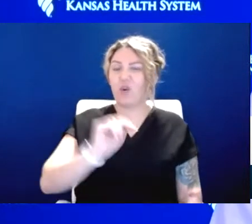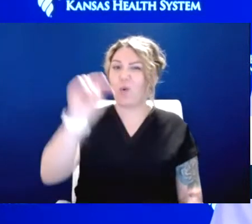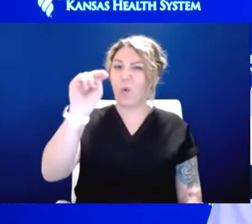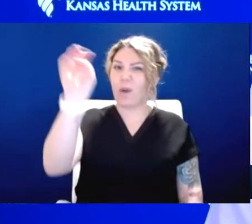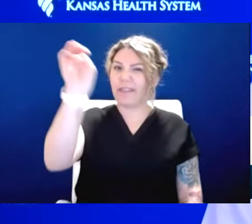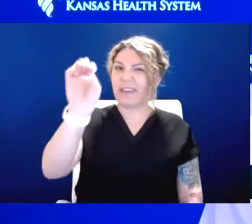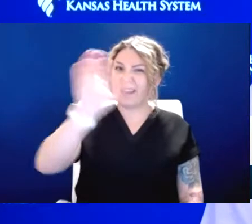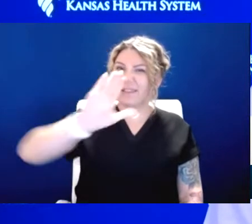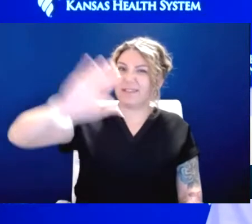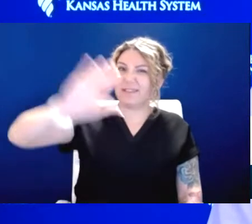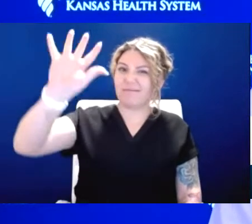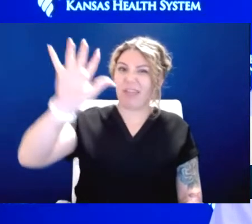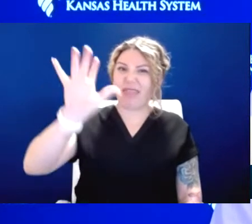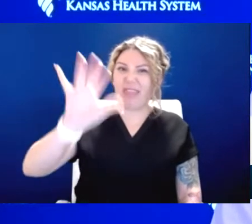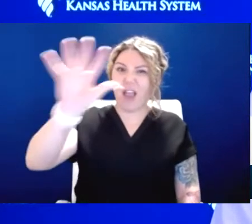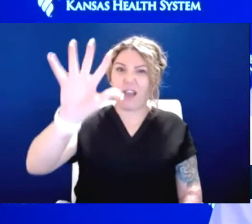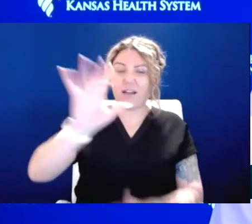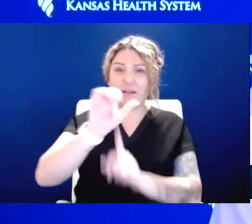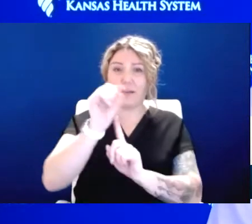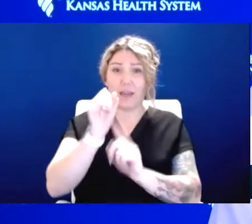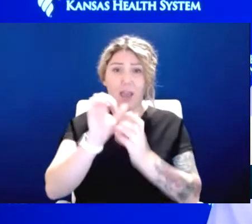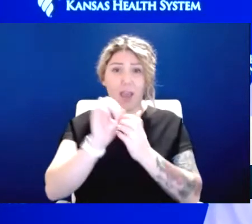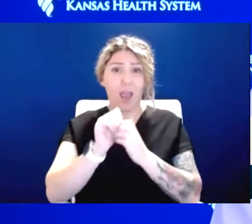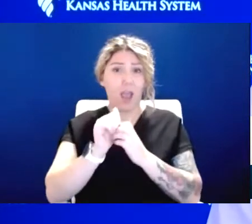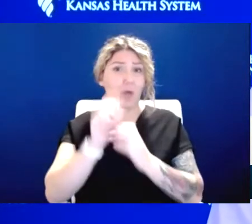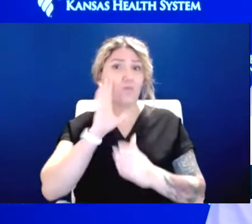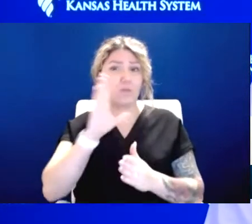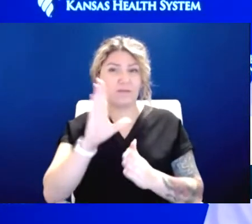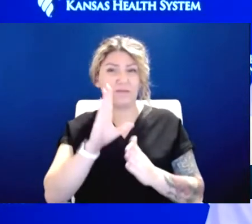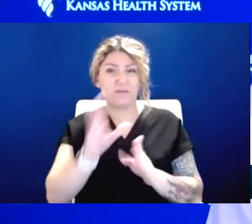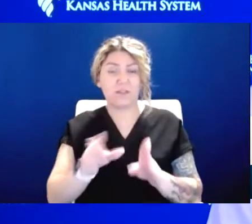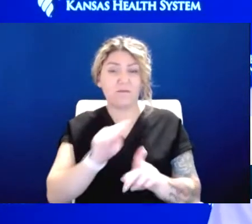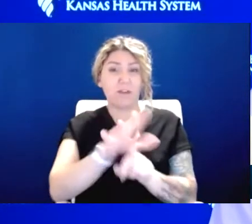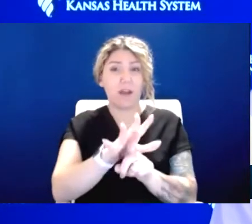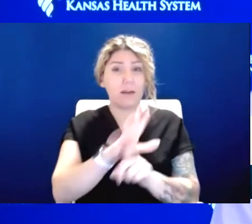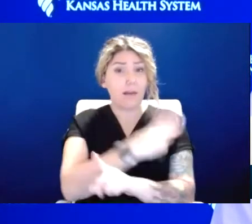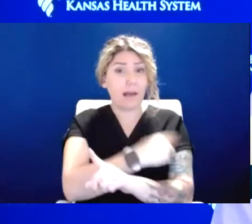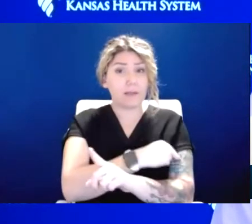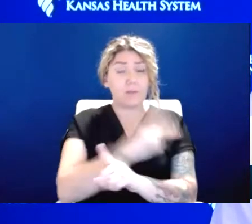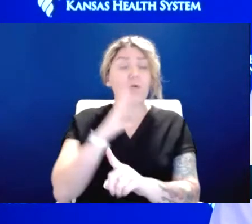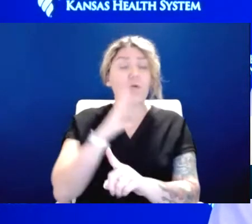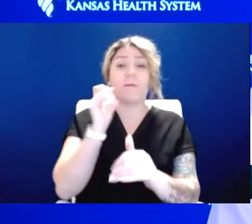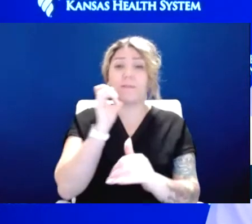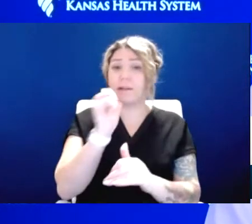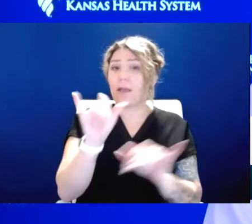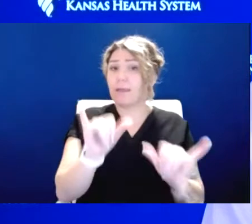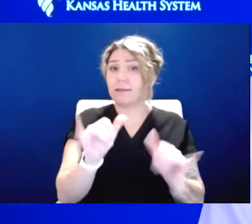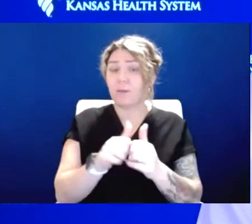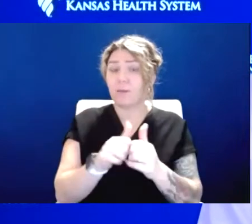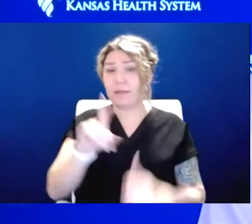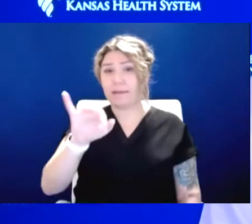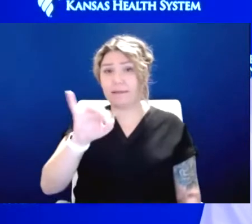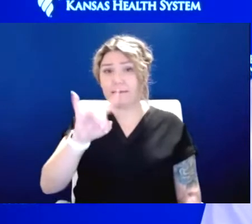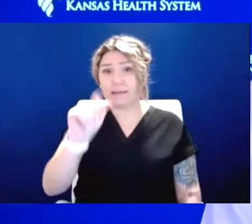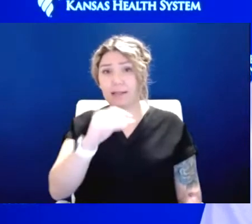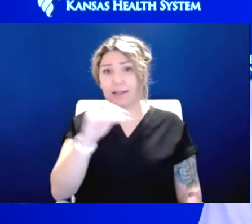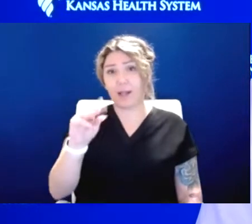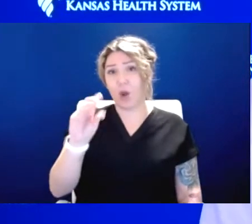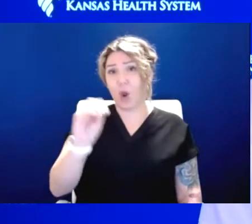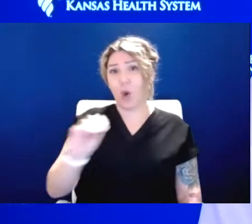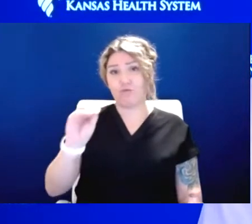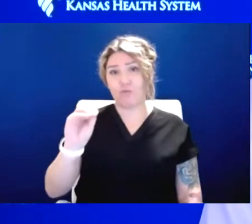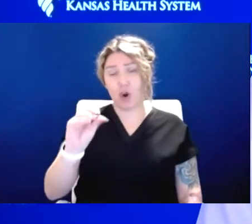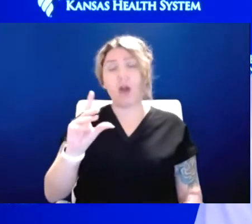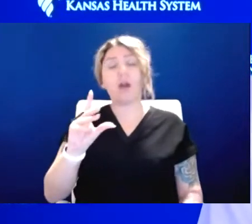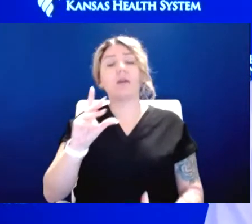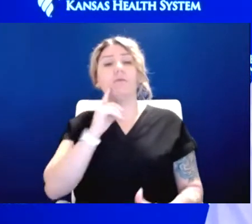cases. How will that translate to hospitalizations? Hopefully it will not be the same as it was with the Delta Omicron surge, but just understand the